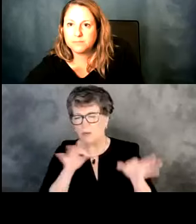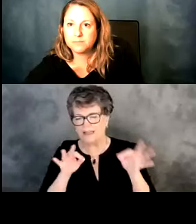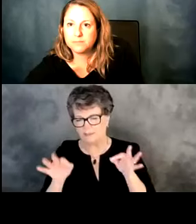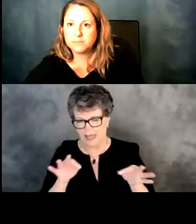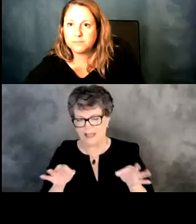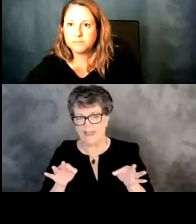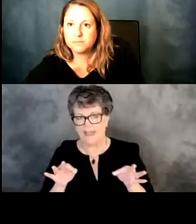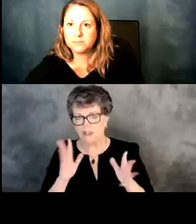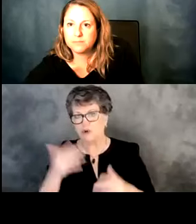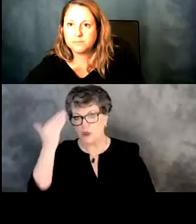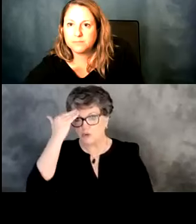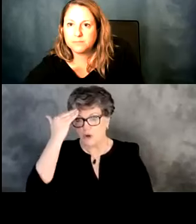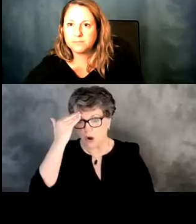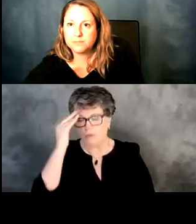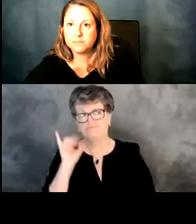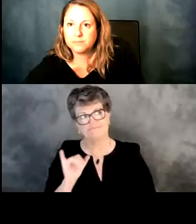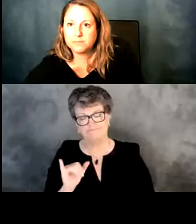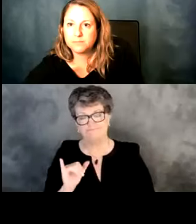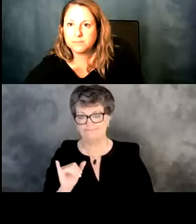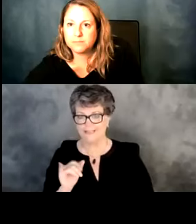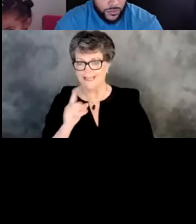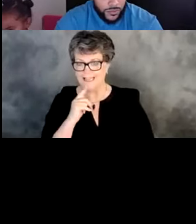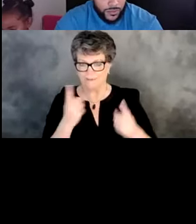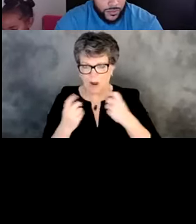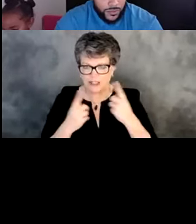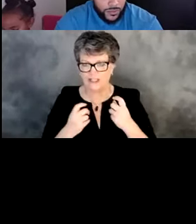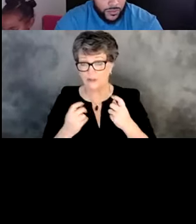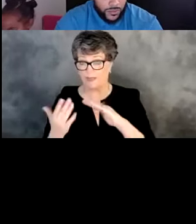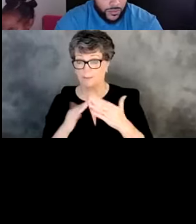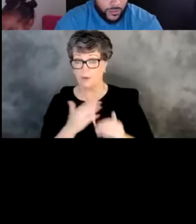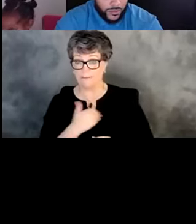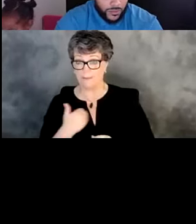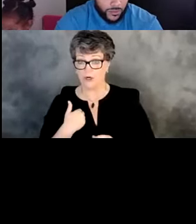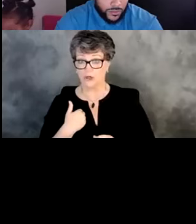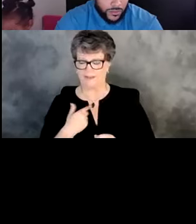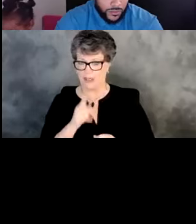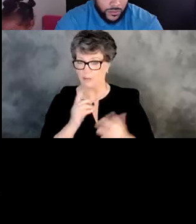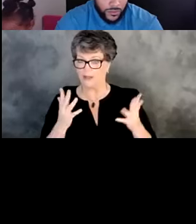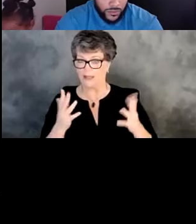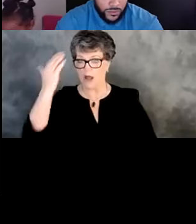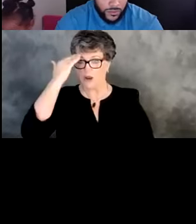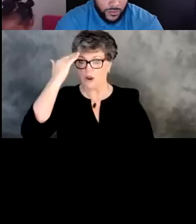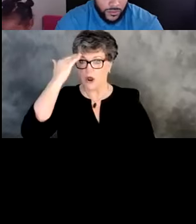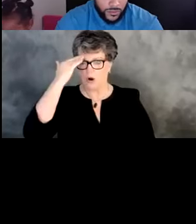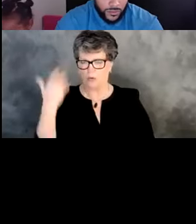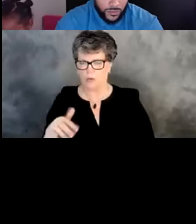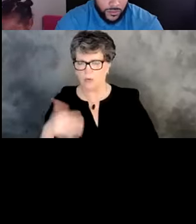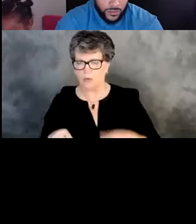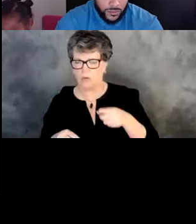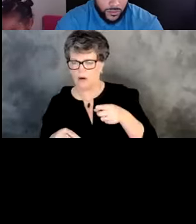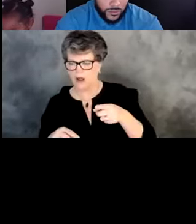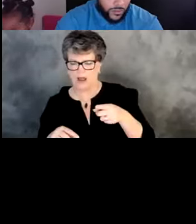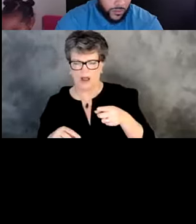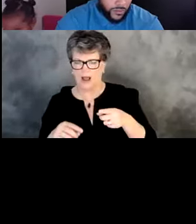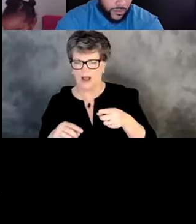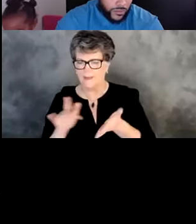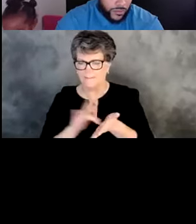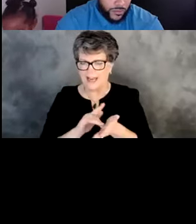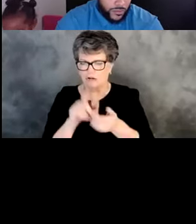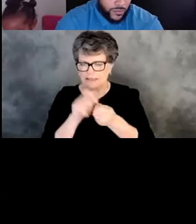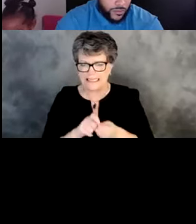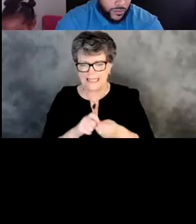so if you guys come up to questions with community members and they really want to know the fine kind of medical details about